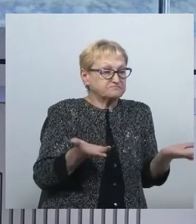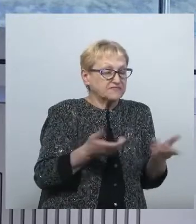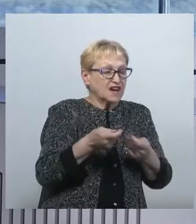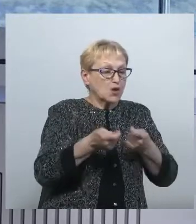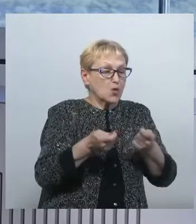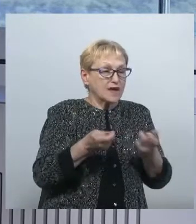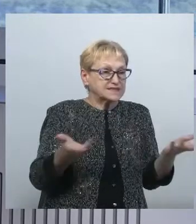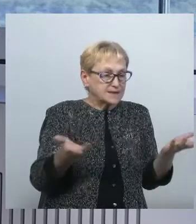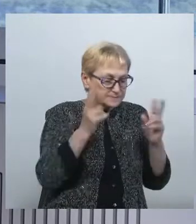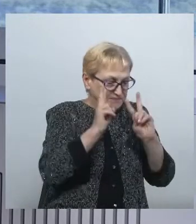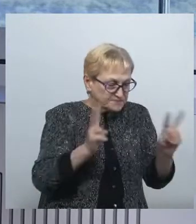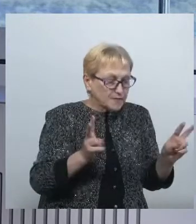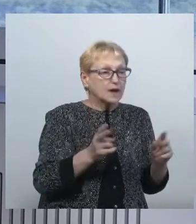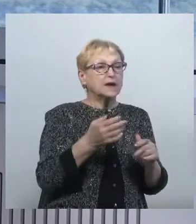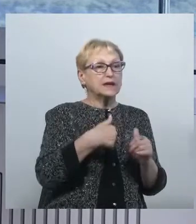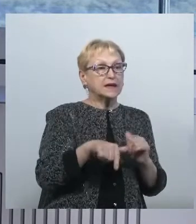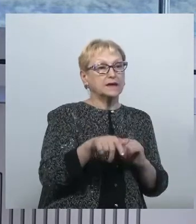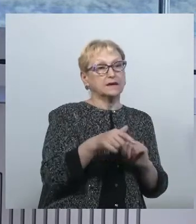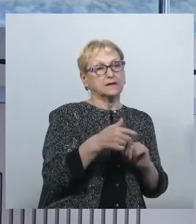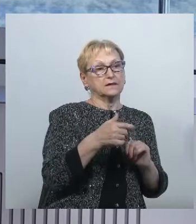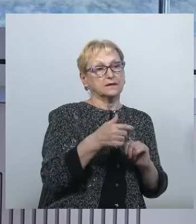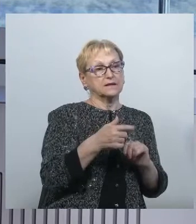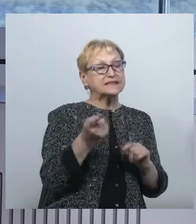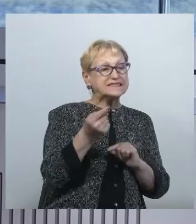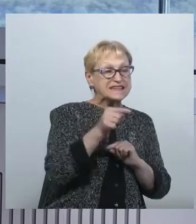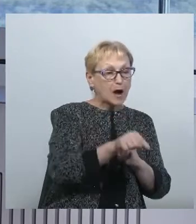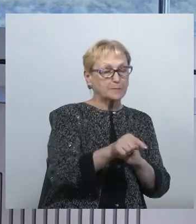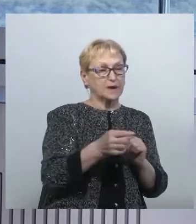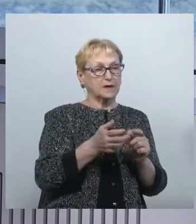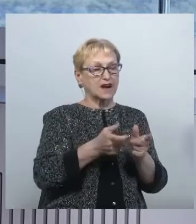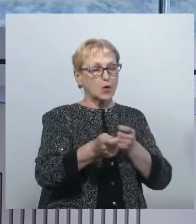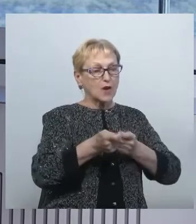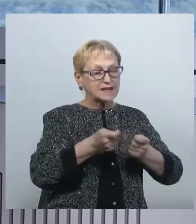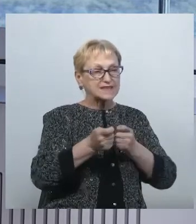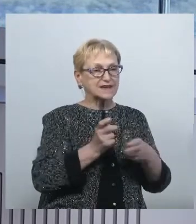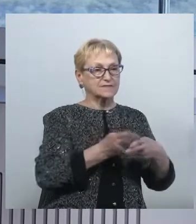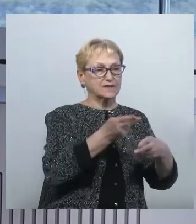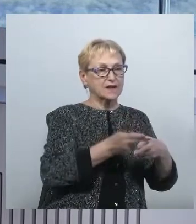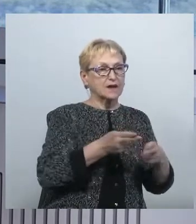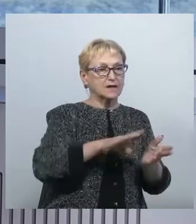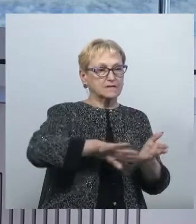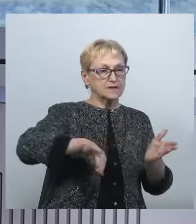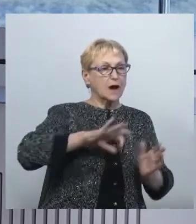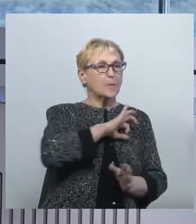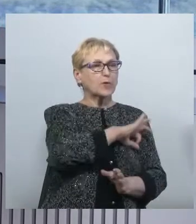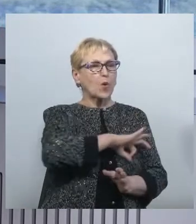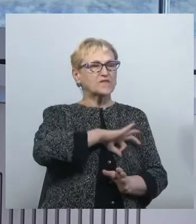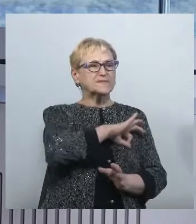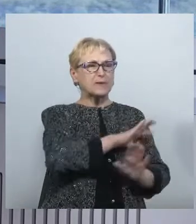what relation it has to self-regulation. And a lot of people said that the problem